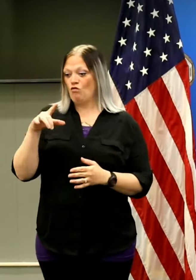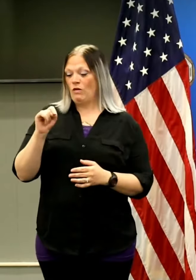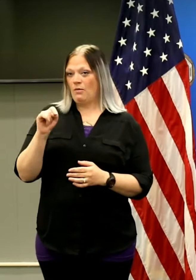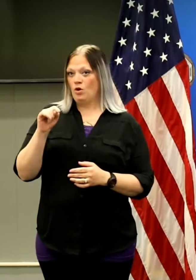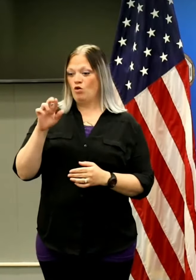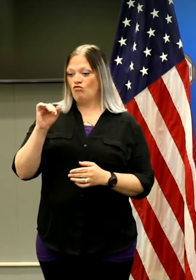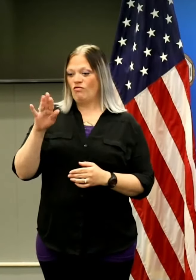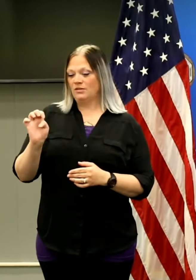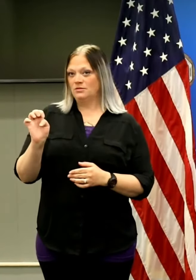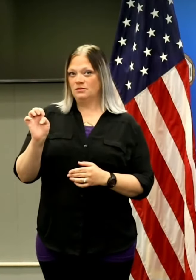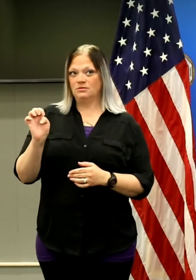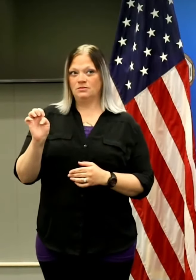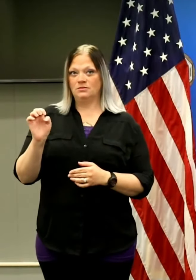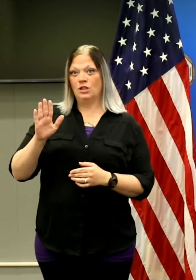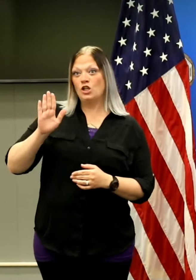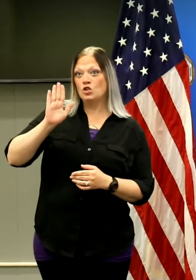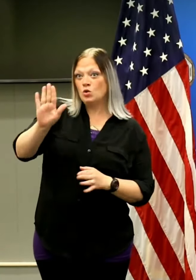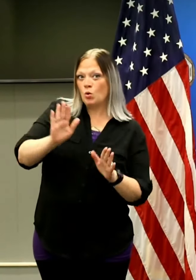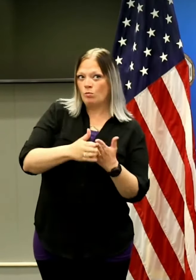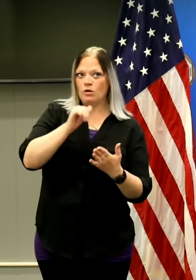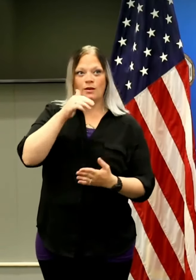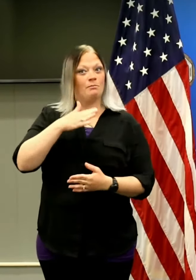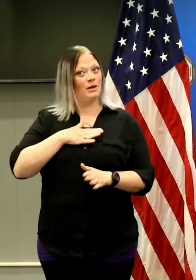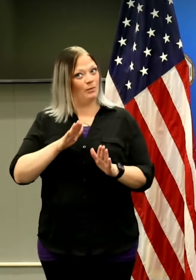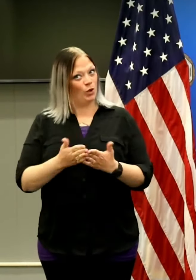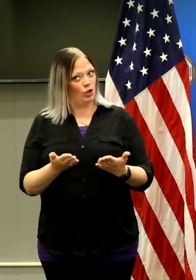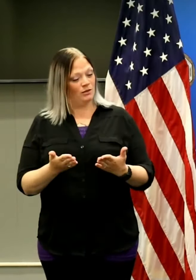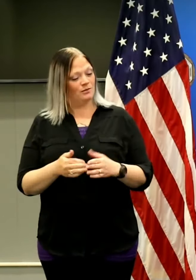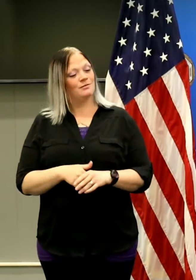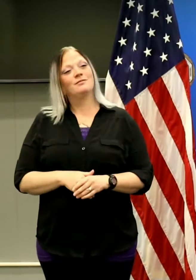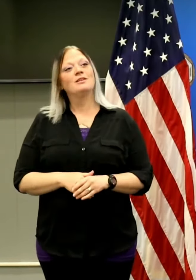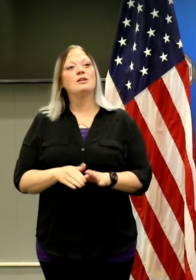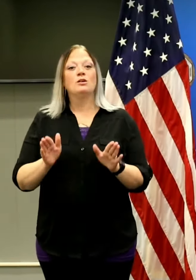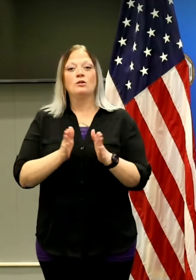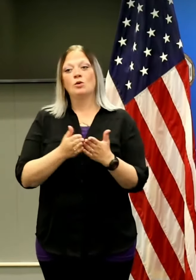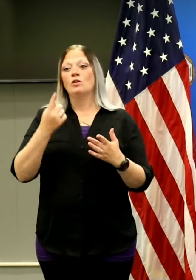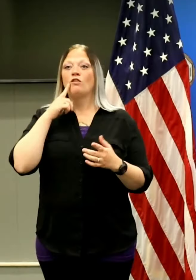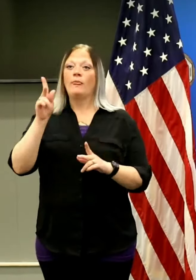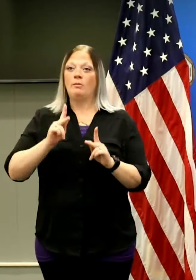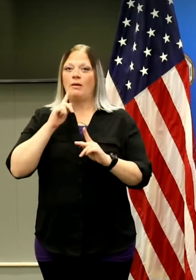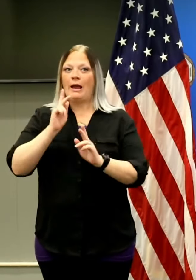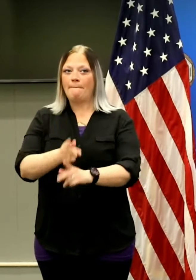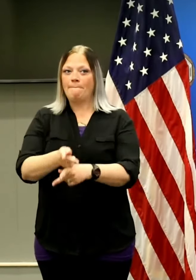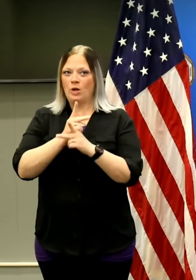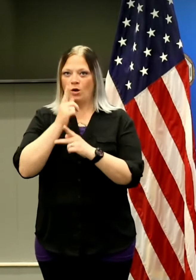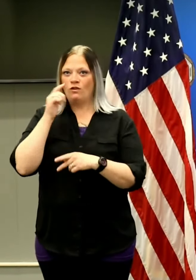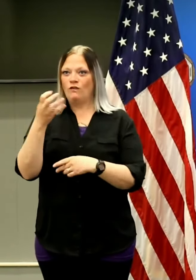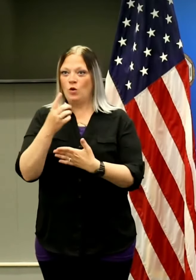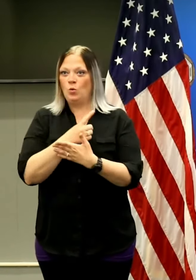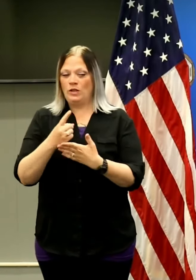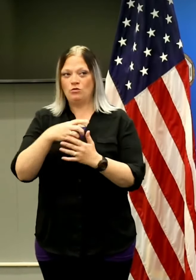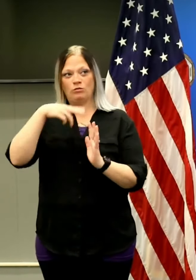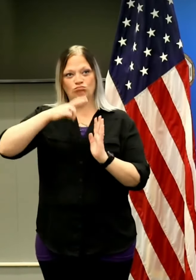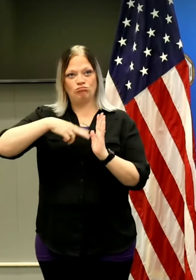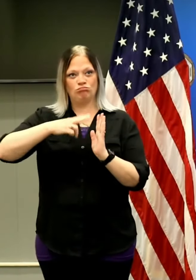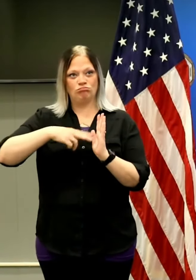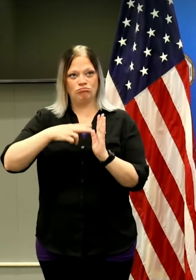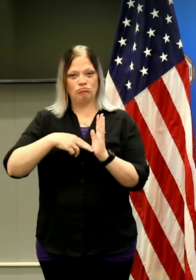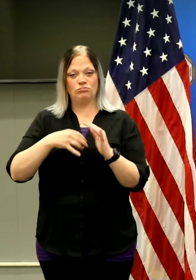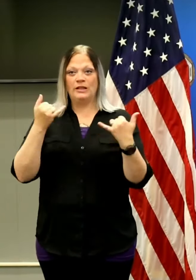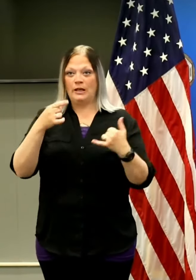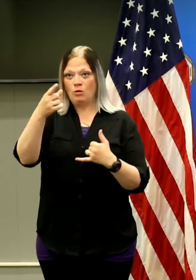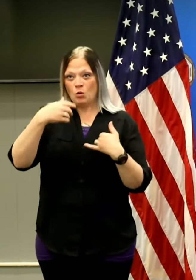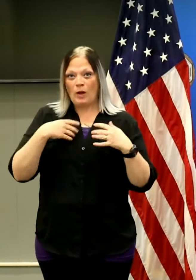Good. It is your book. It is not my book. It is a book of the people that I'm borrowing for a few weeks to read. And you now